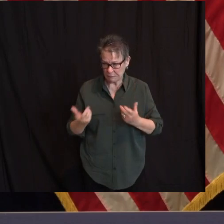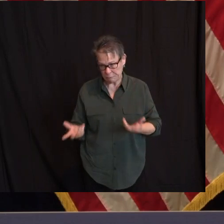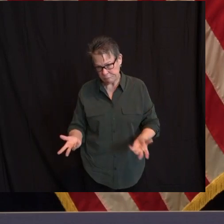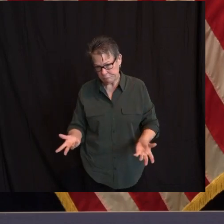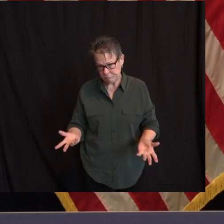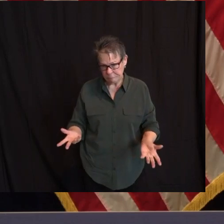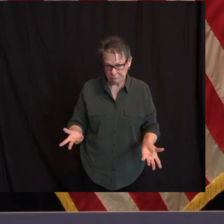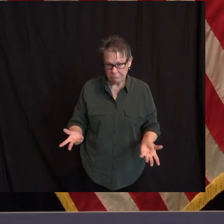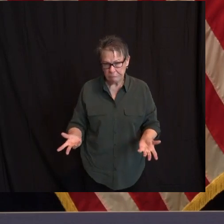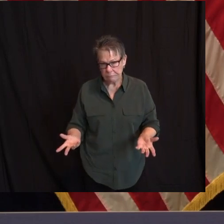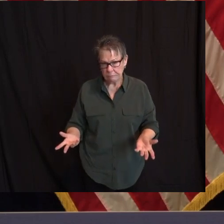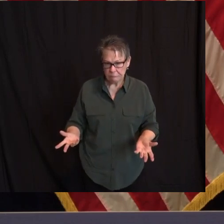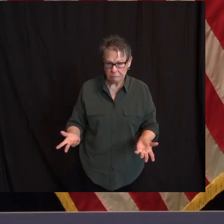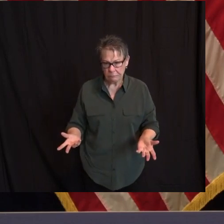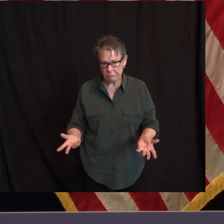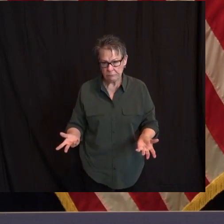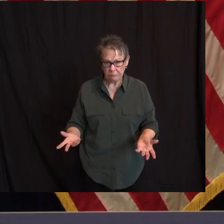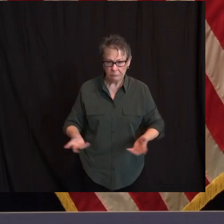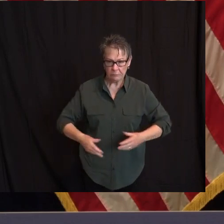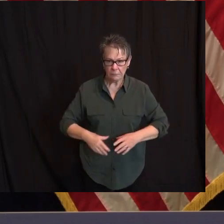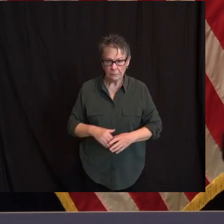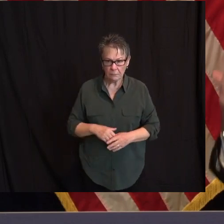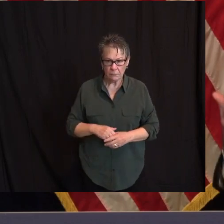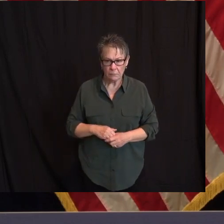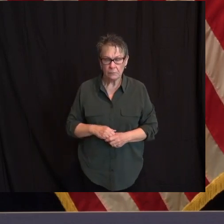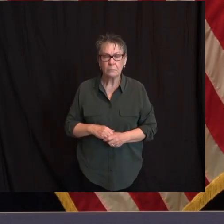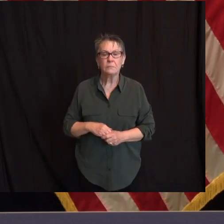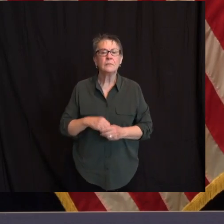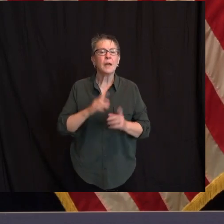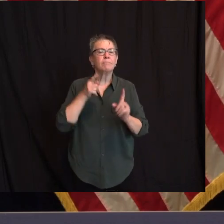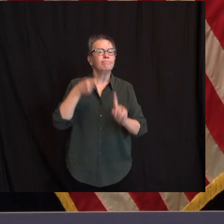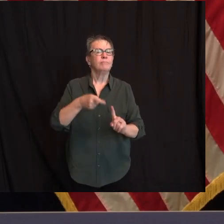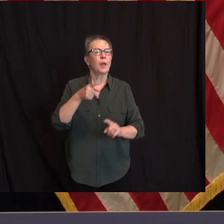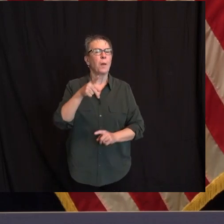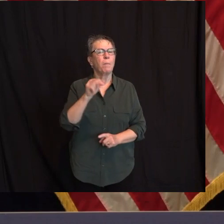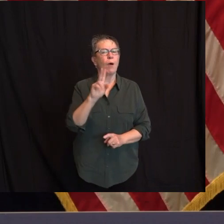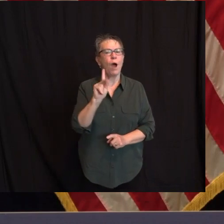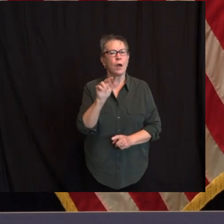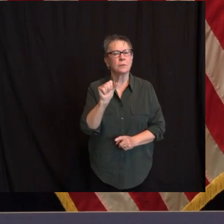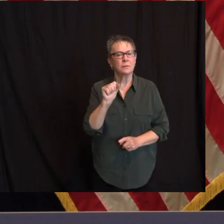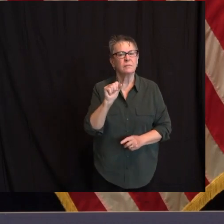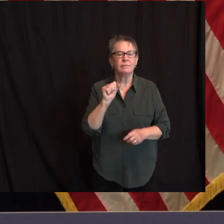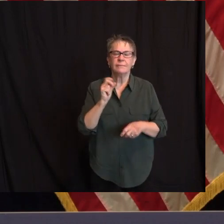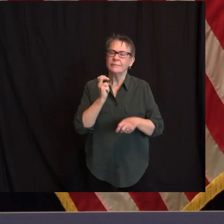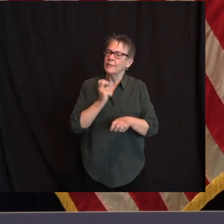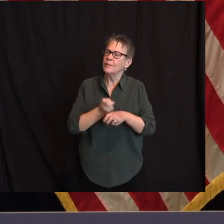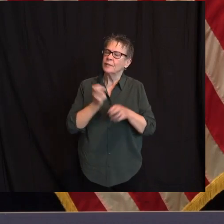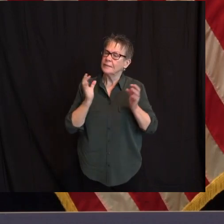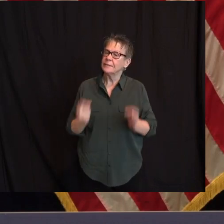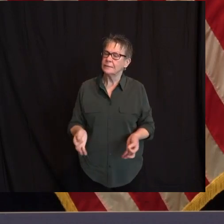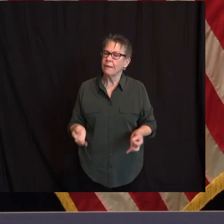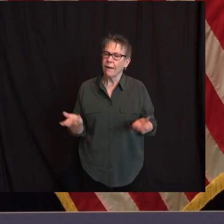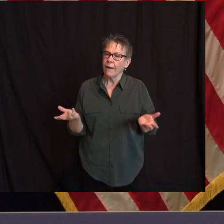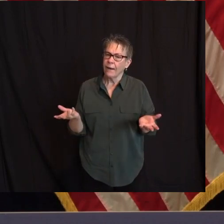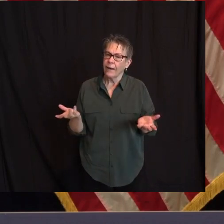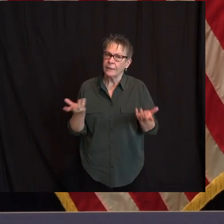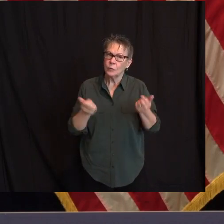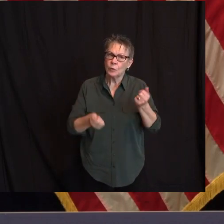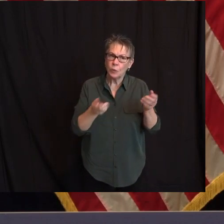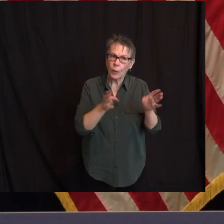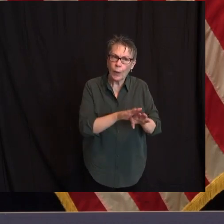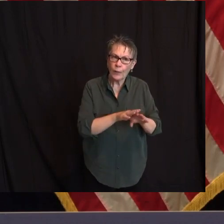with great respect, and I think they knew that this is not a step that we enjoyed taking. And I'd never